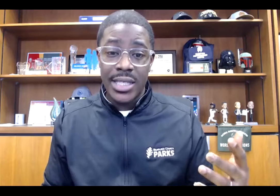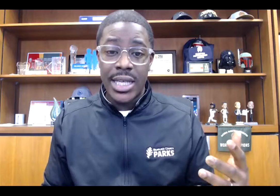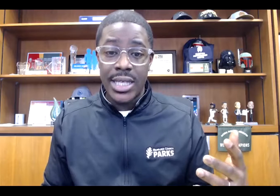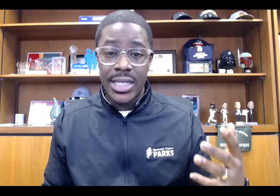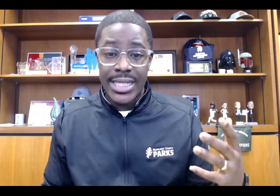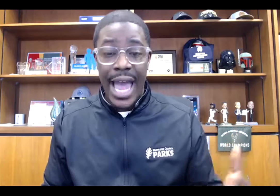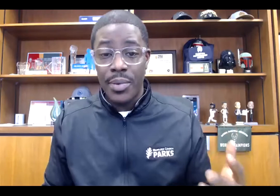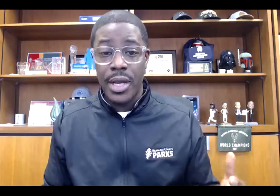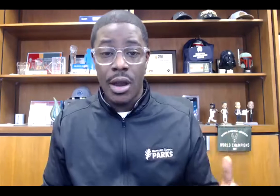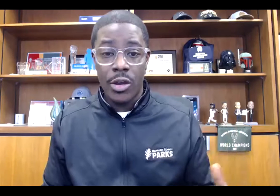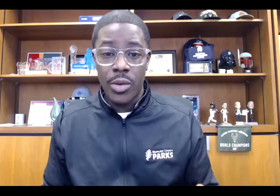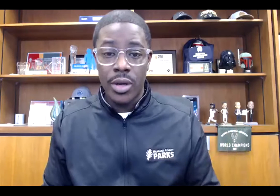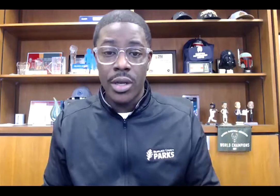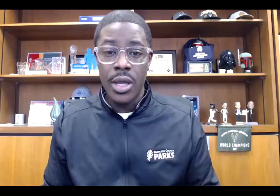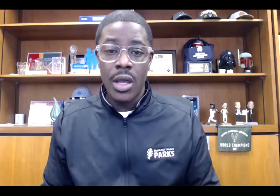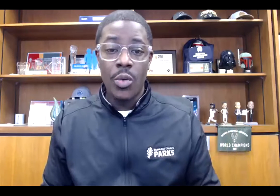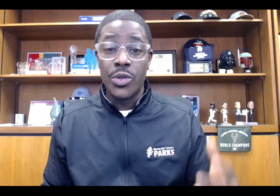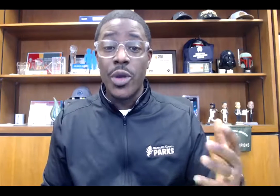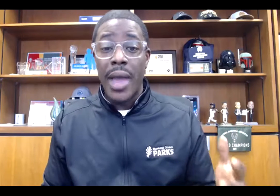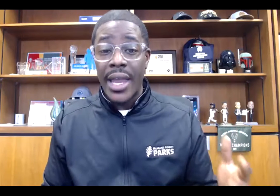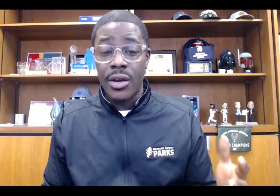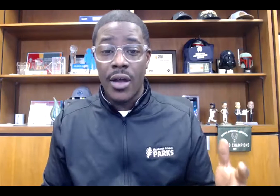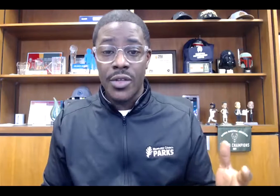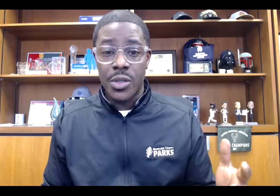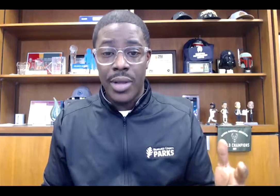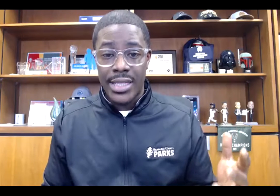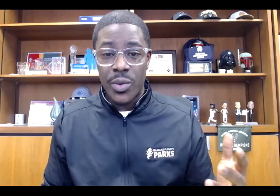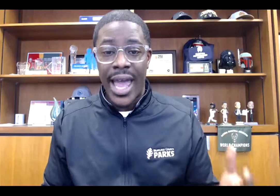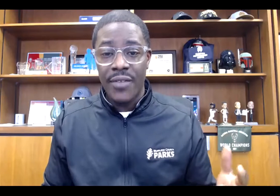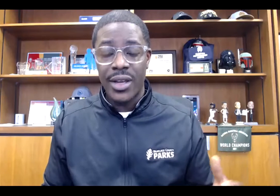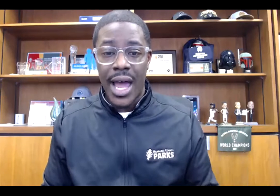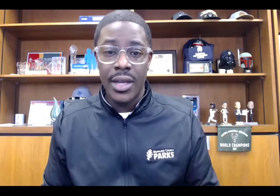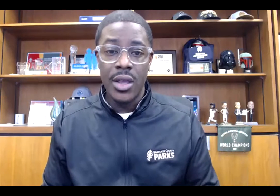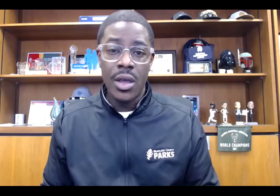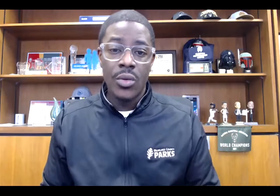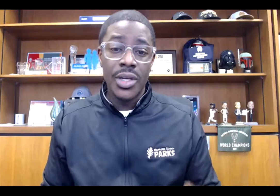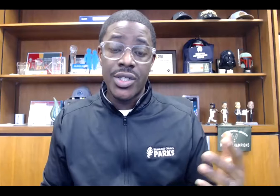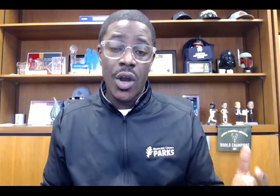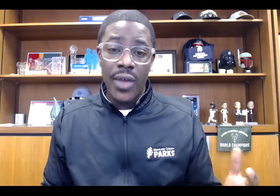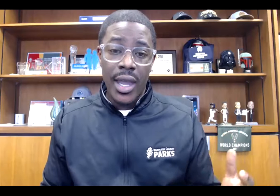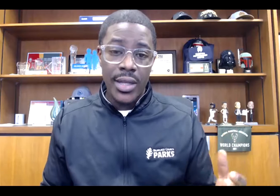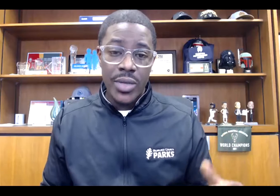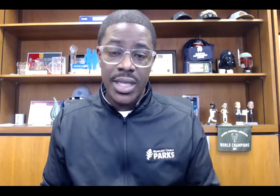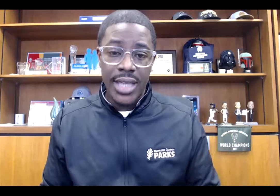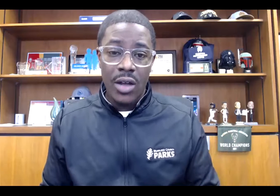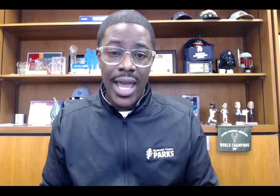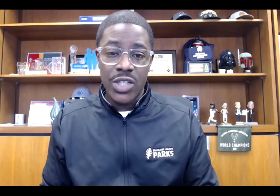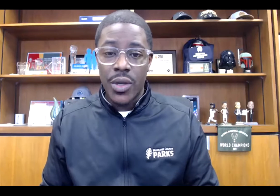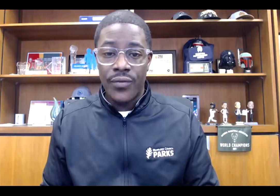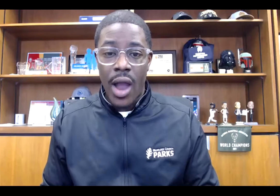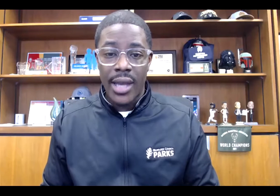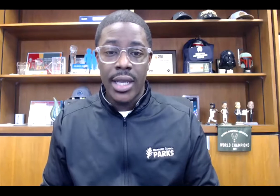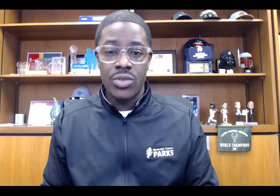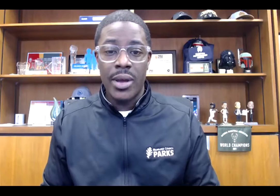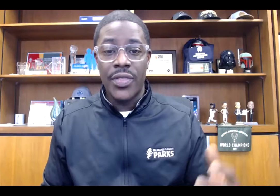of masks is happening in our community with the remainder of the supplies that we have allotted, we did a survey that we sent out last